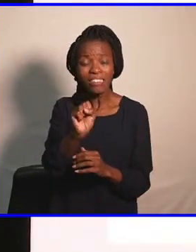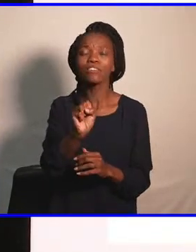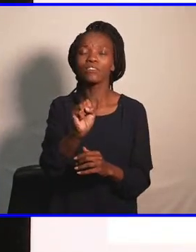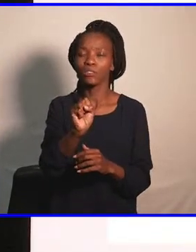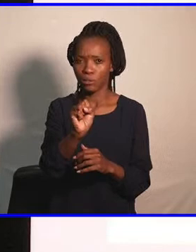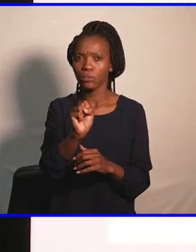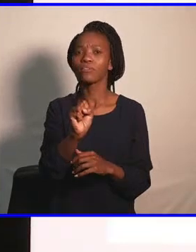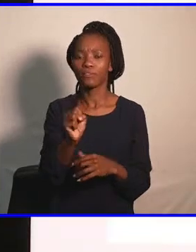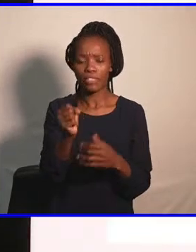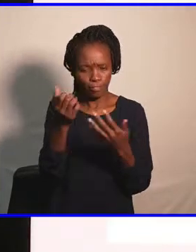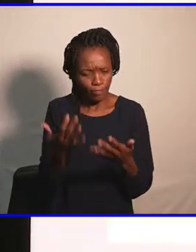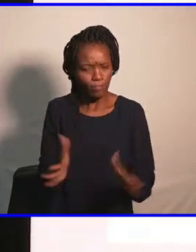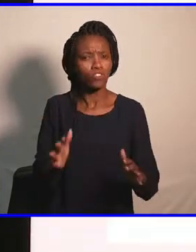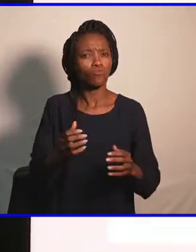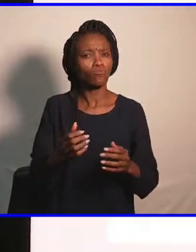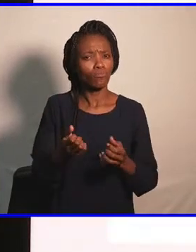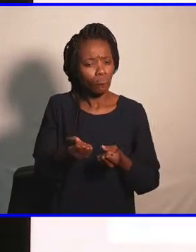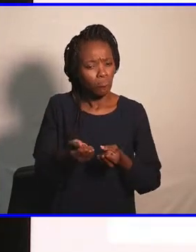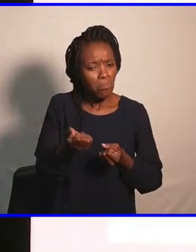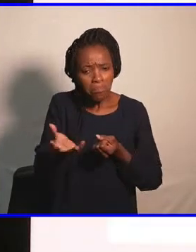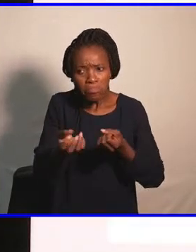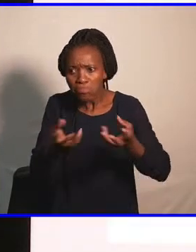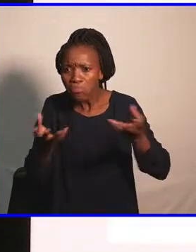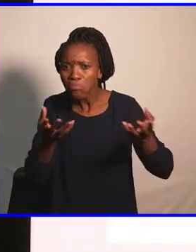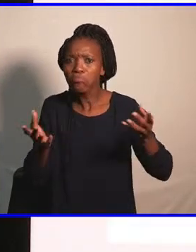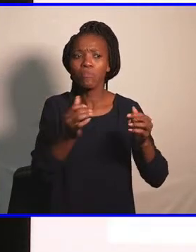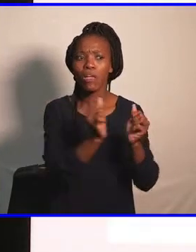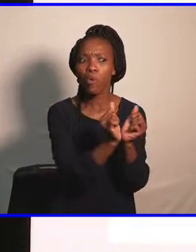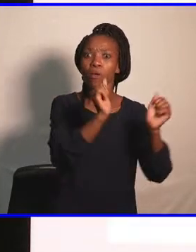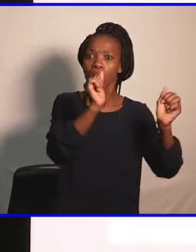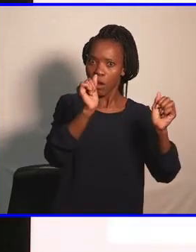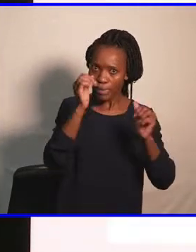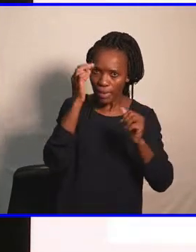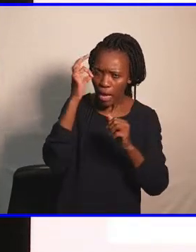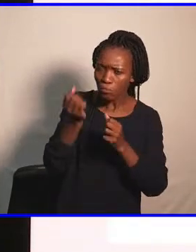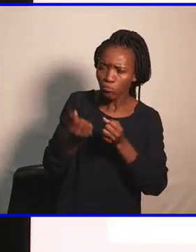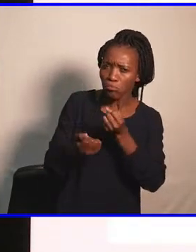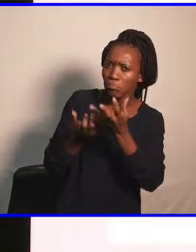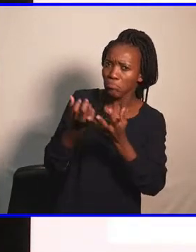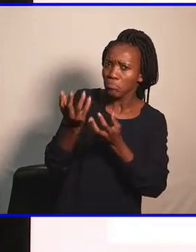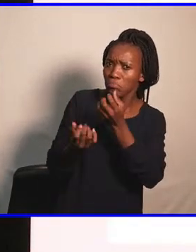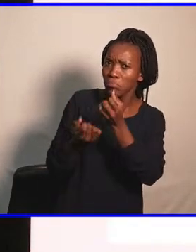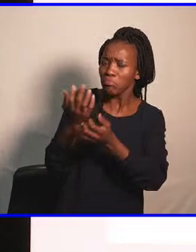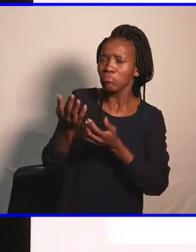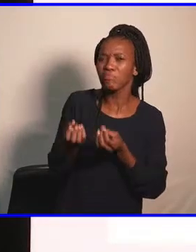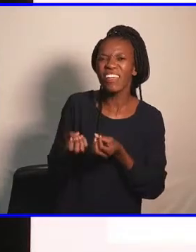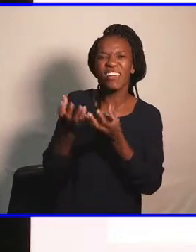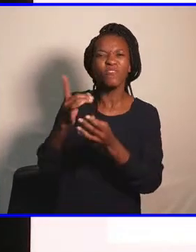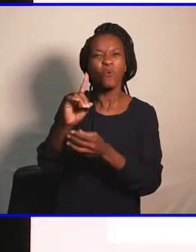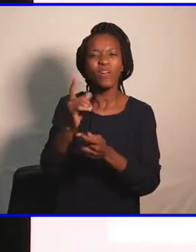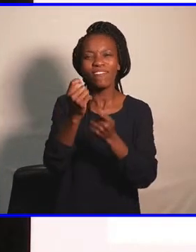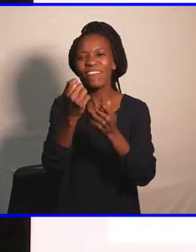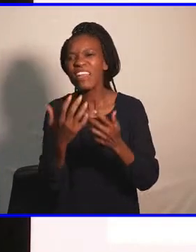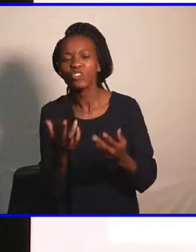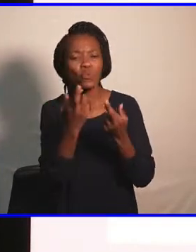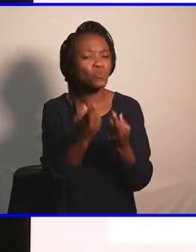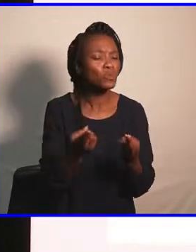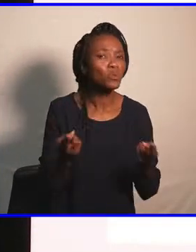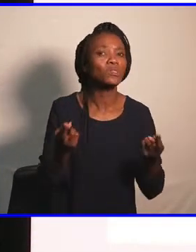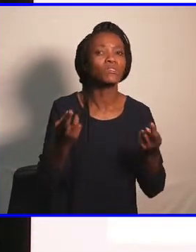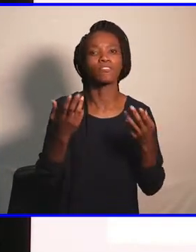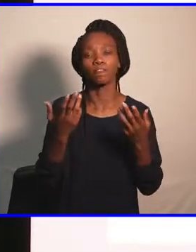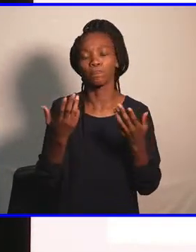provided the democratic government with the financial